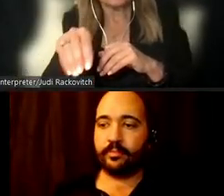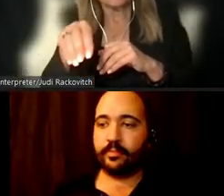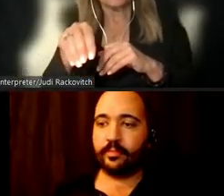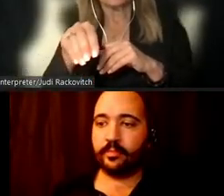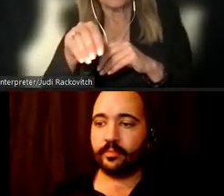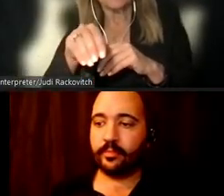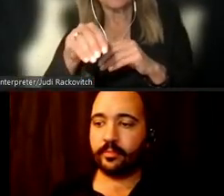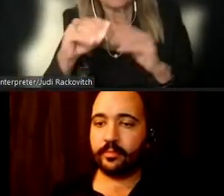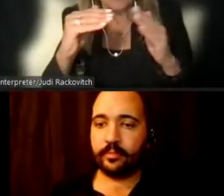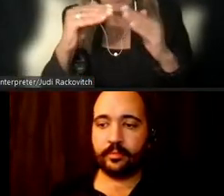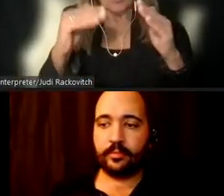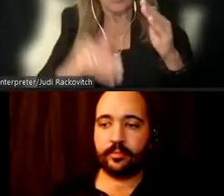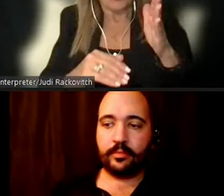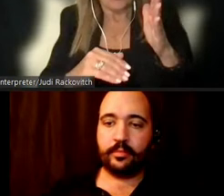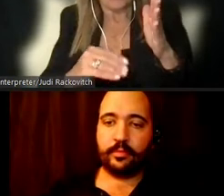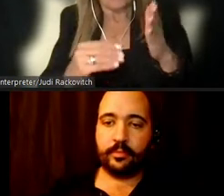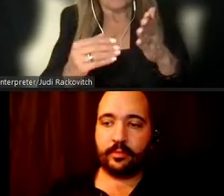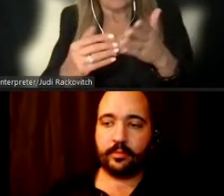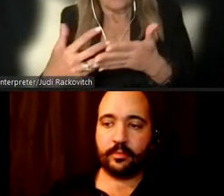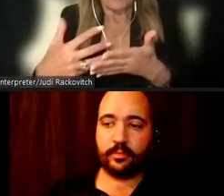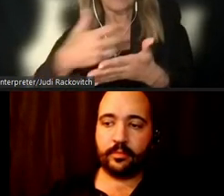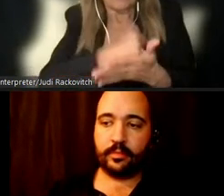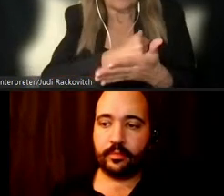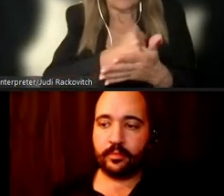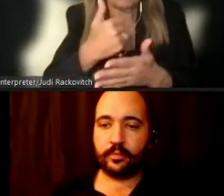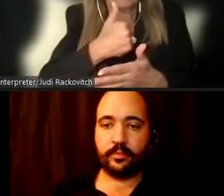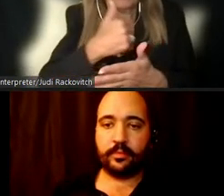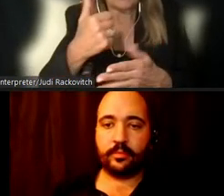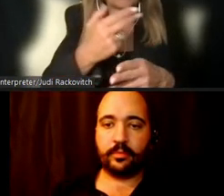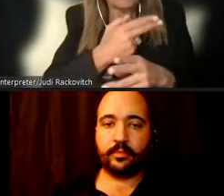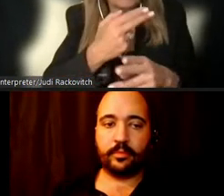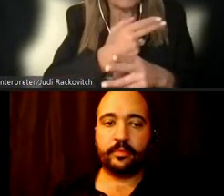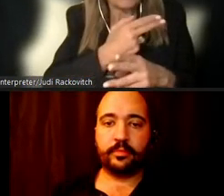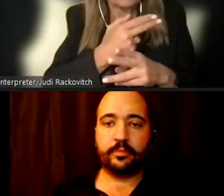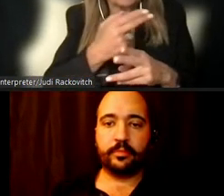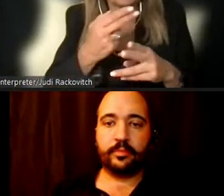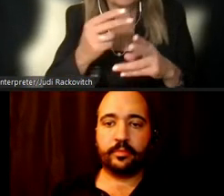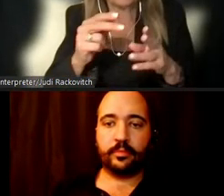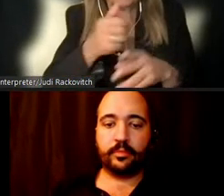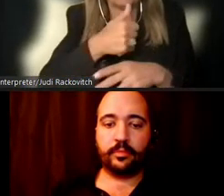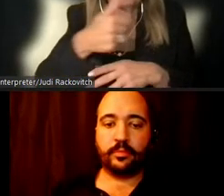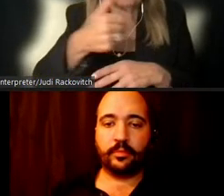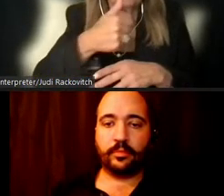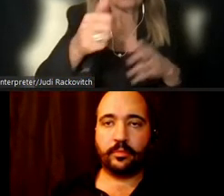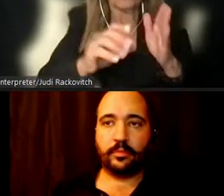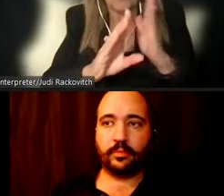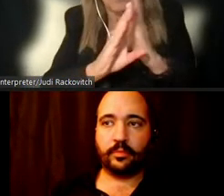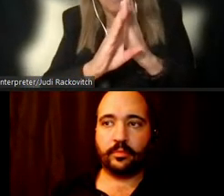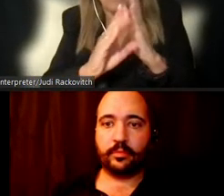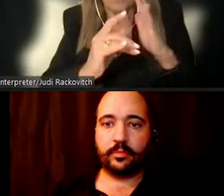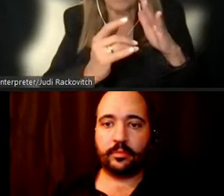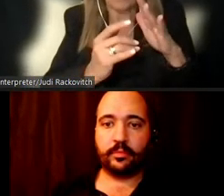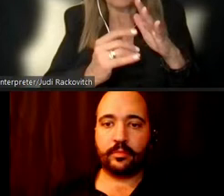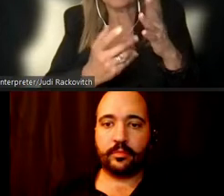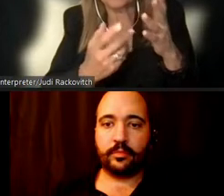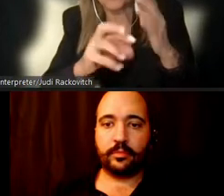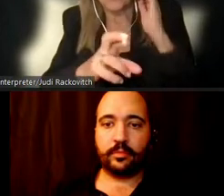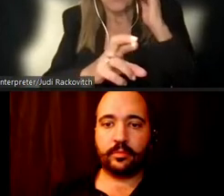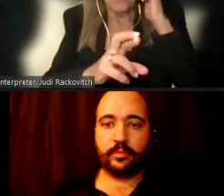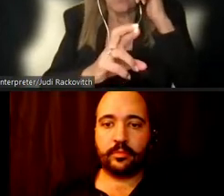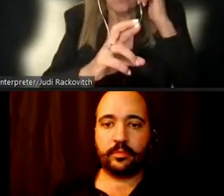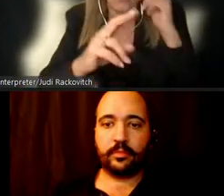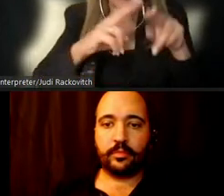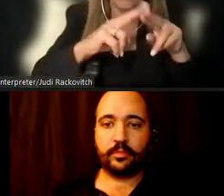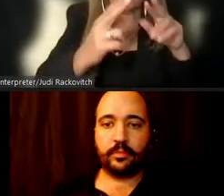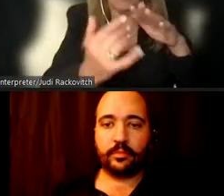transit to reach the Manhattan Central Business District. I want to take just a moment to discuss or describe the anticipated NEPA schedule. We've